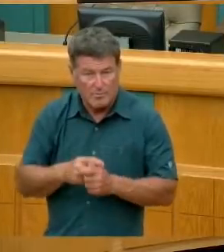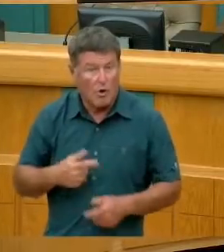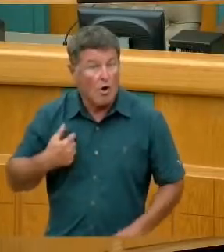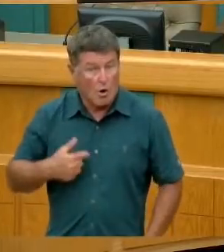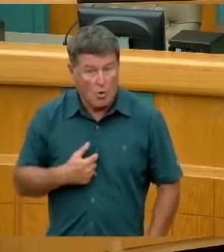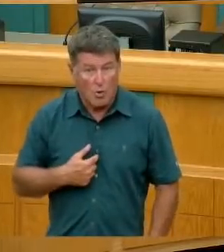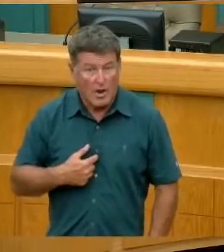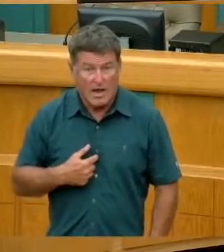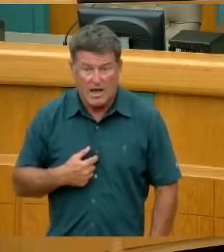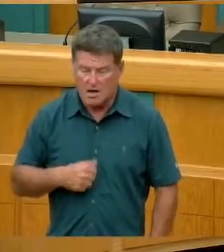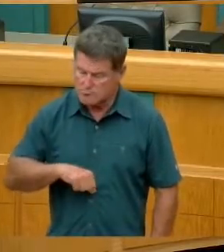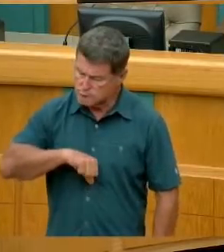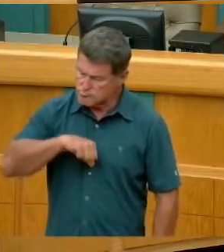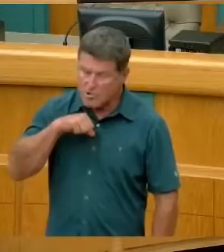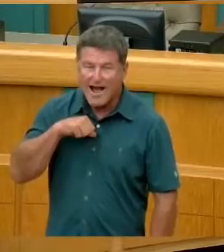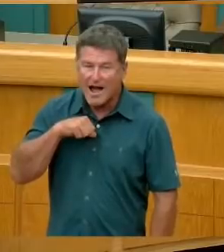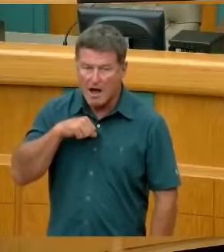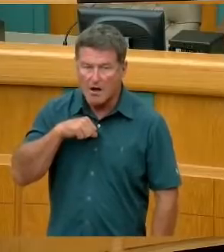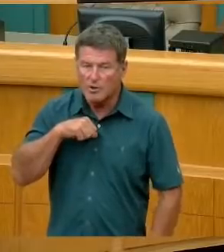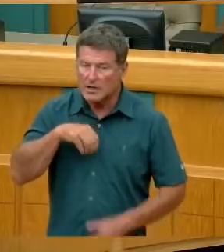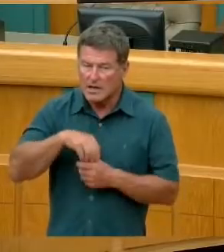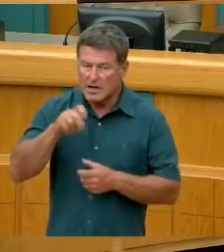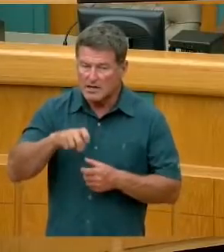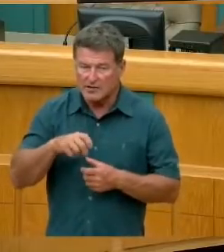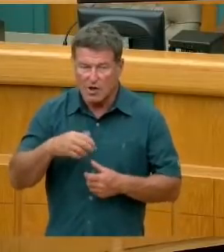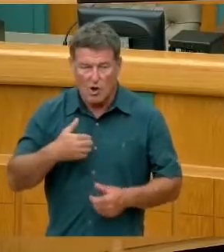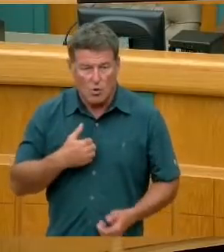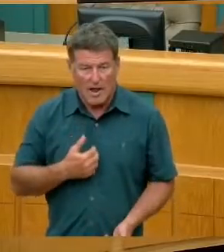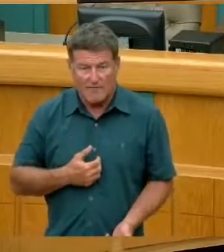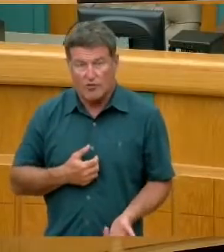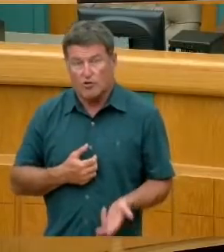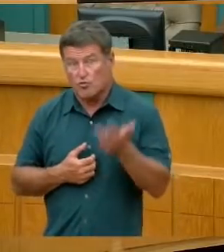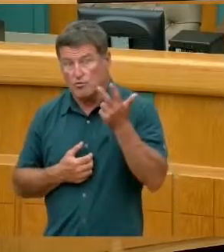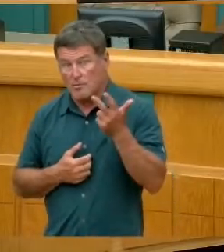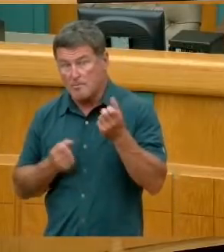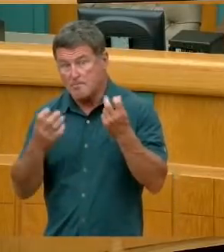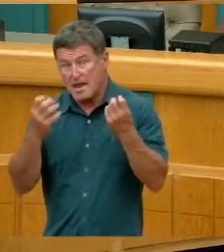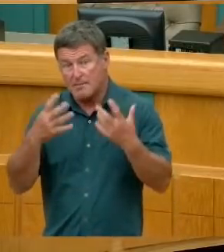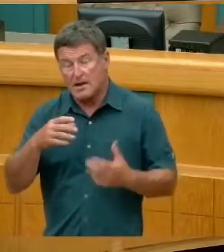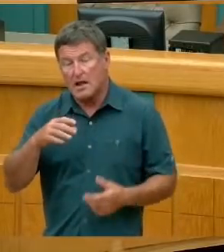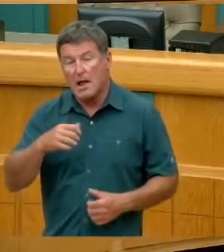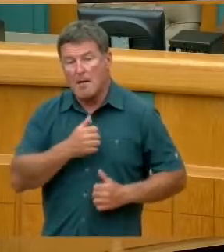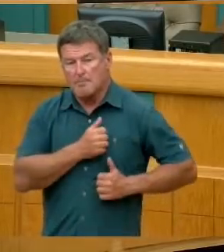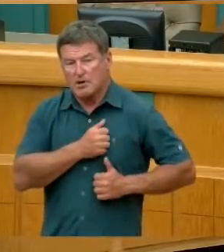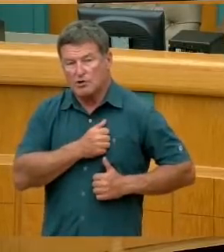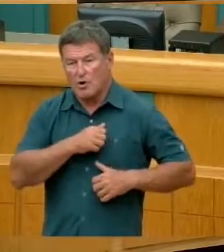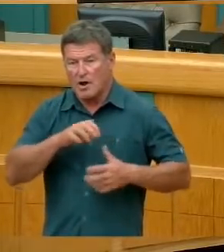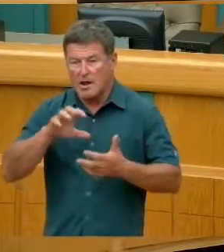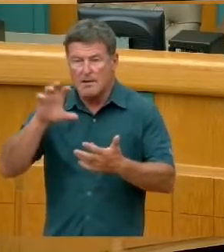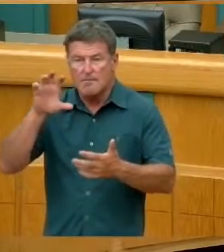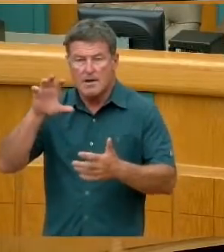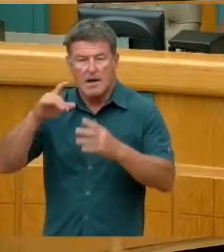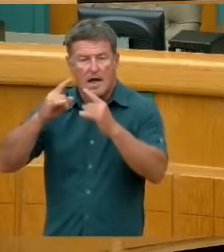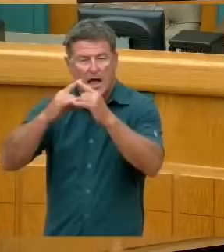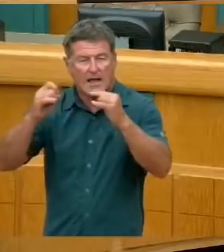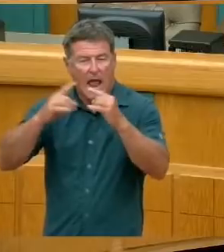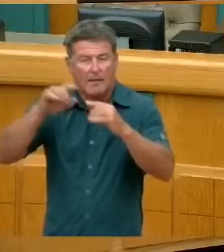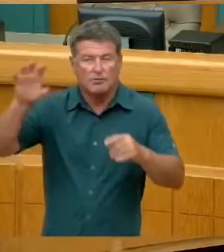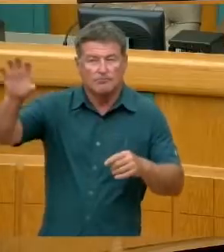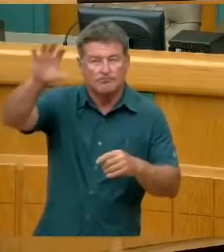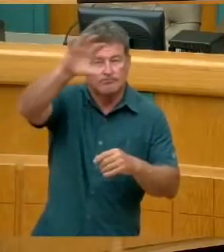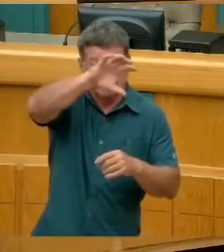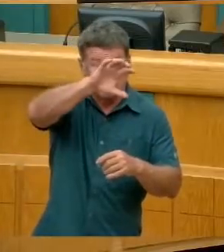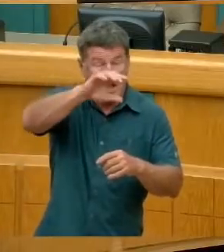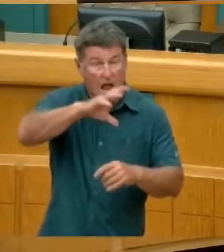proud state. We are home to many, many military bases, including 3 here in our county. And